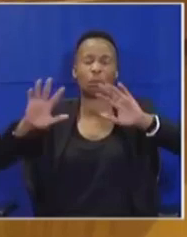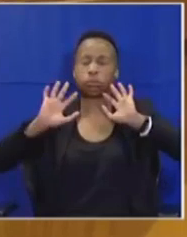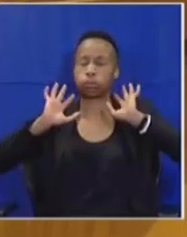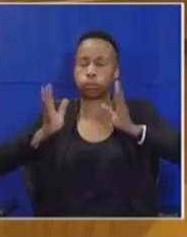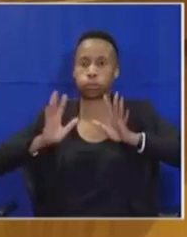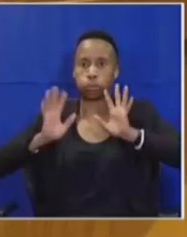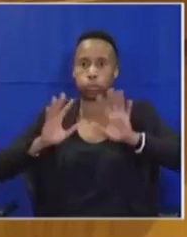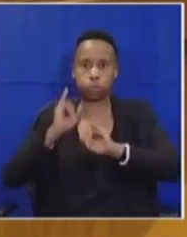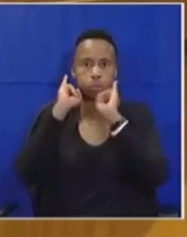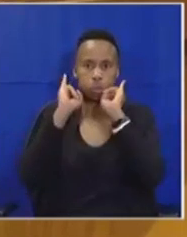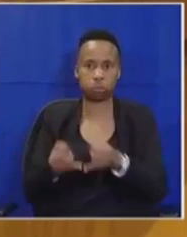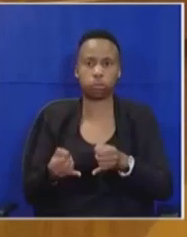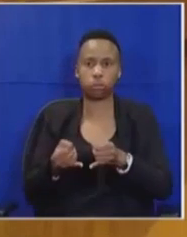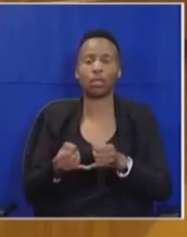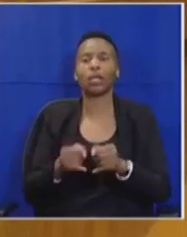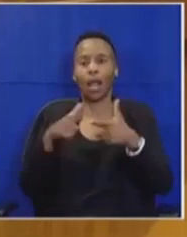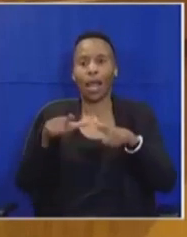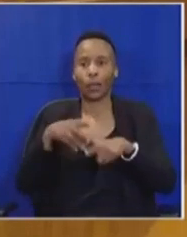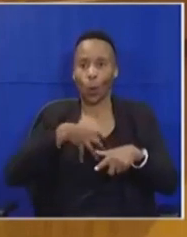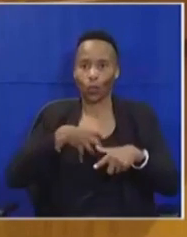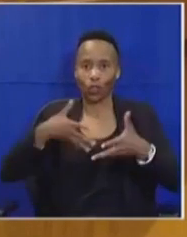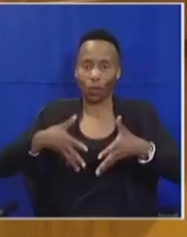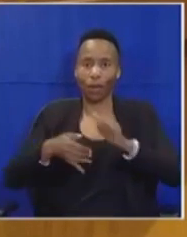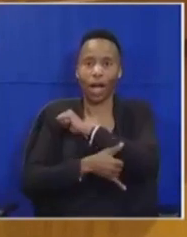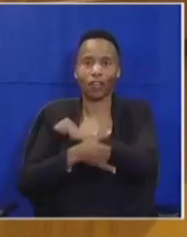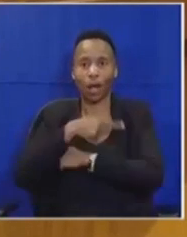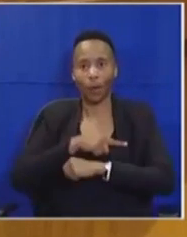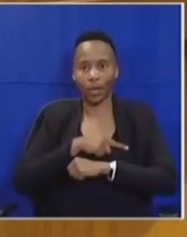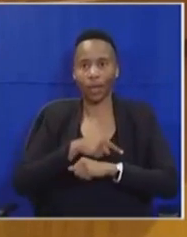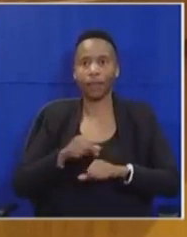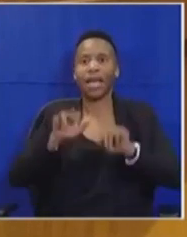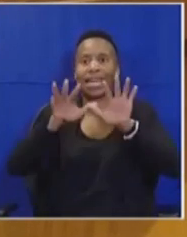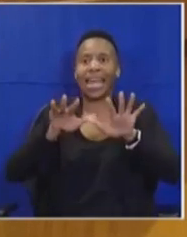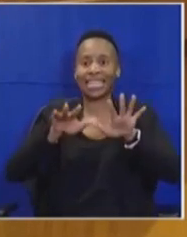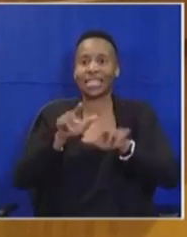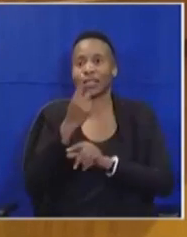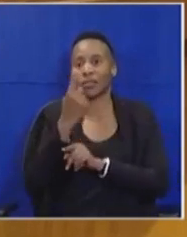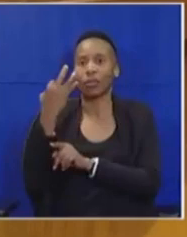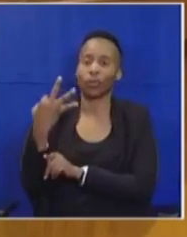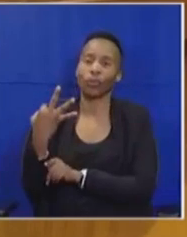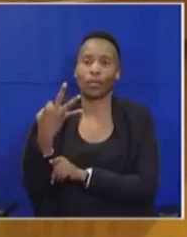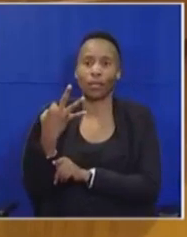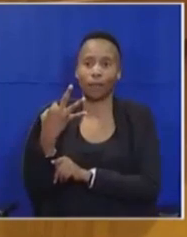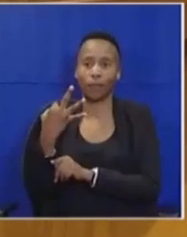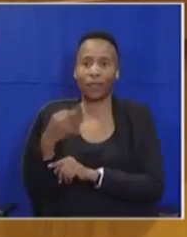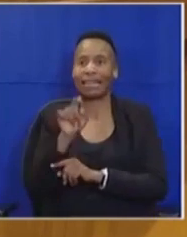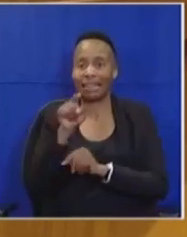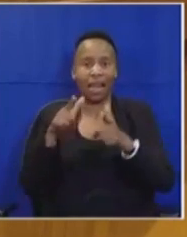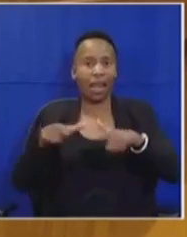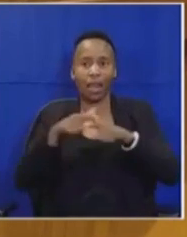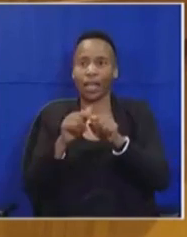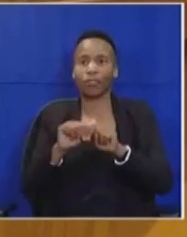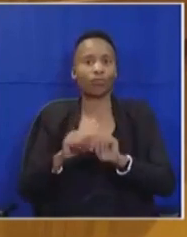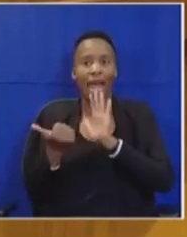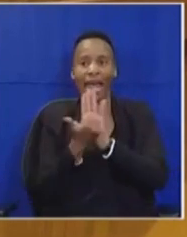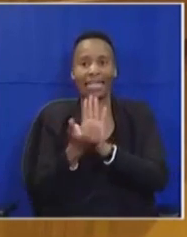land ownership in our country. And the 1913 Land Act was a really bad intervention in